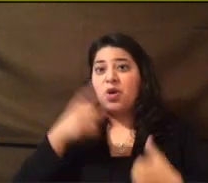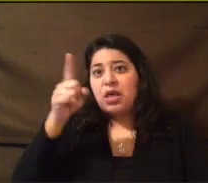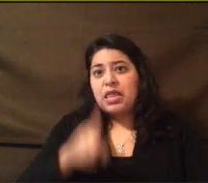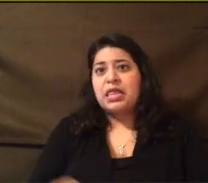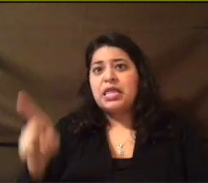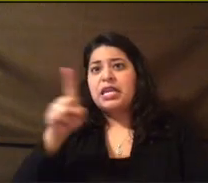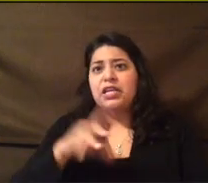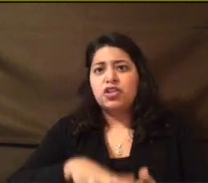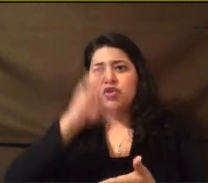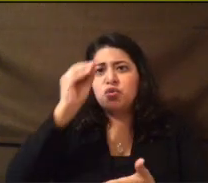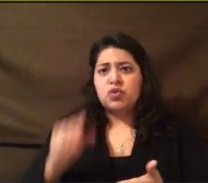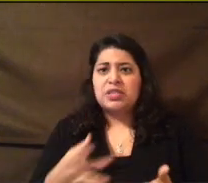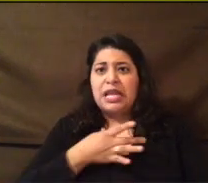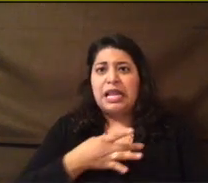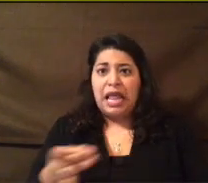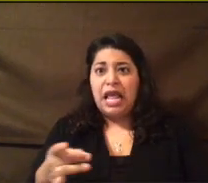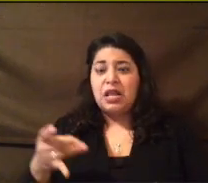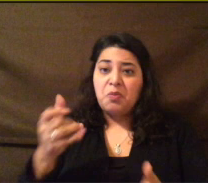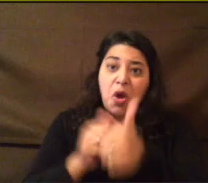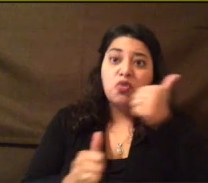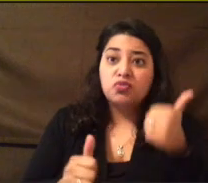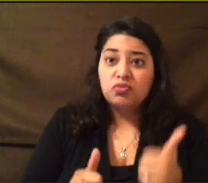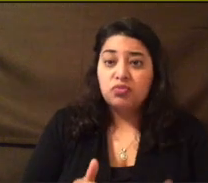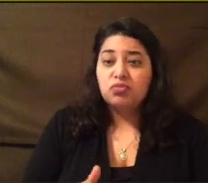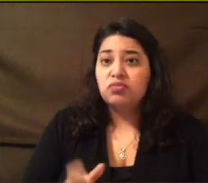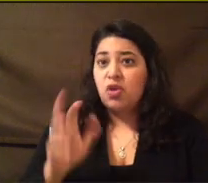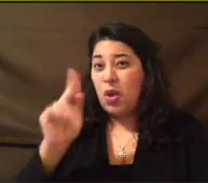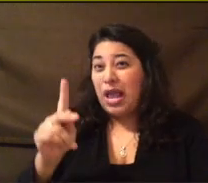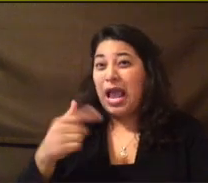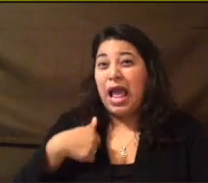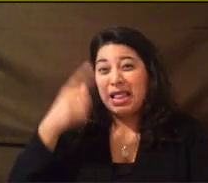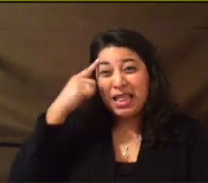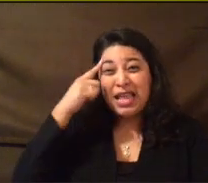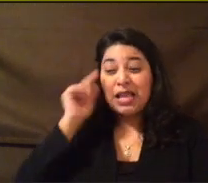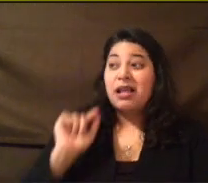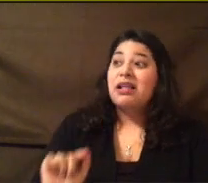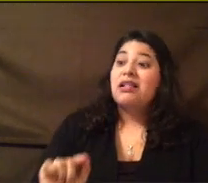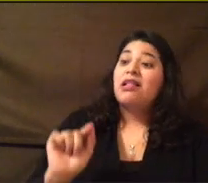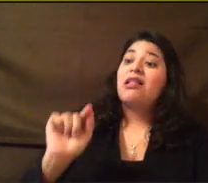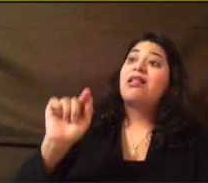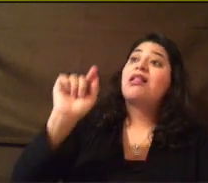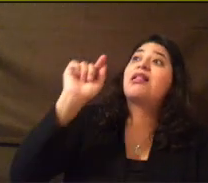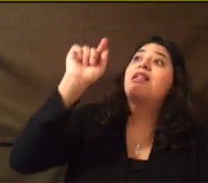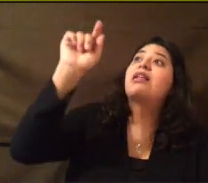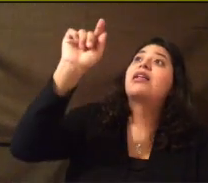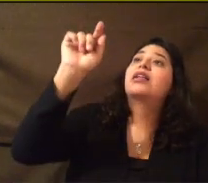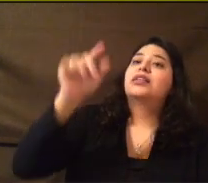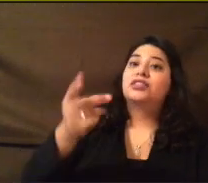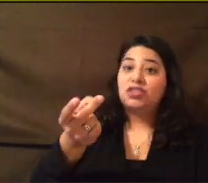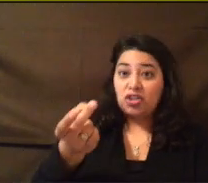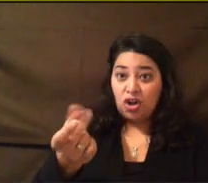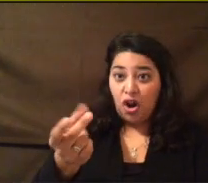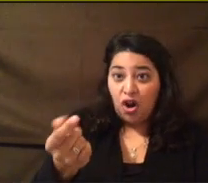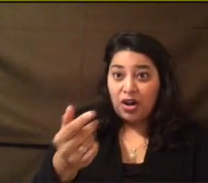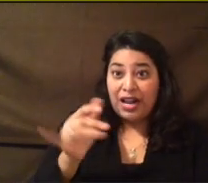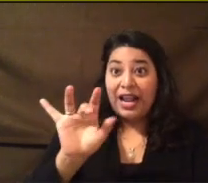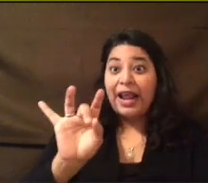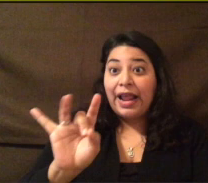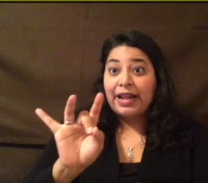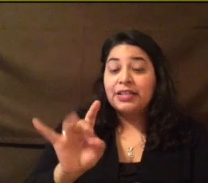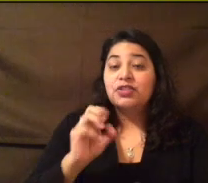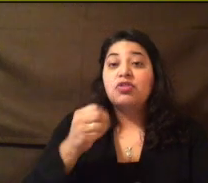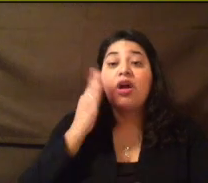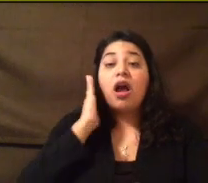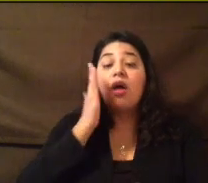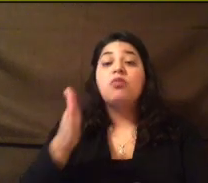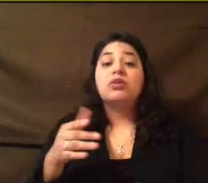look at that first question. Which animal do these kids like the most? Okay, well, I think the tallest one, that's pretty